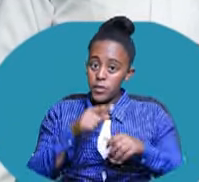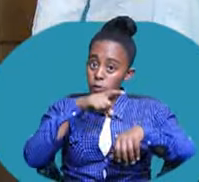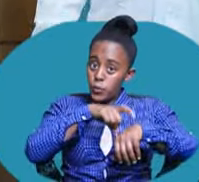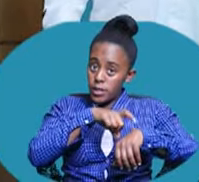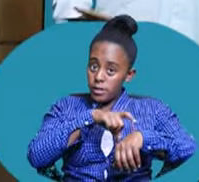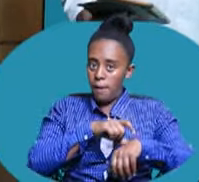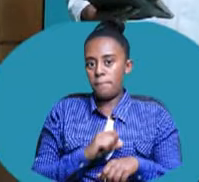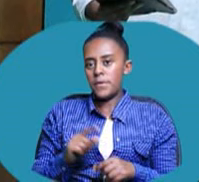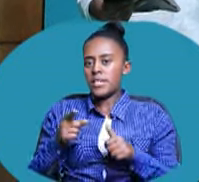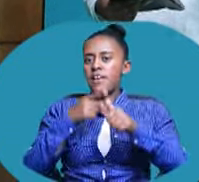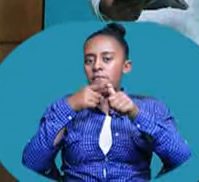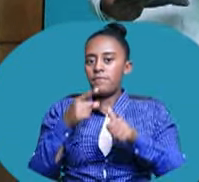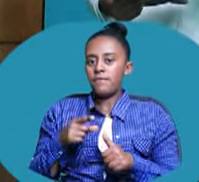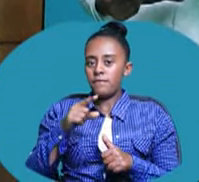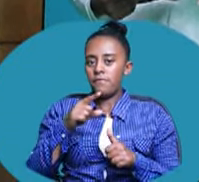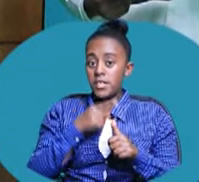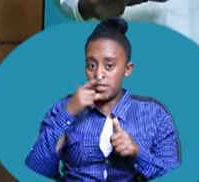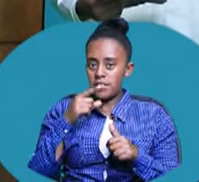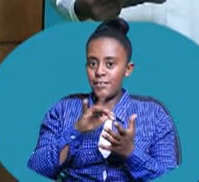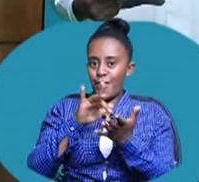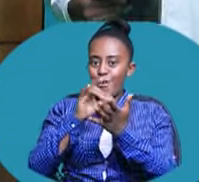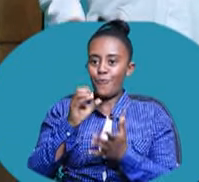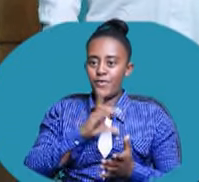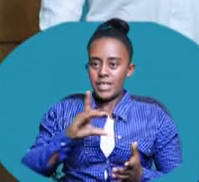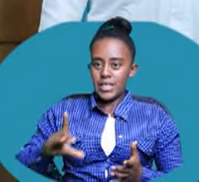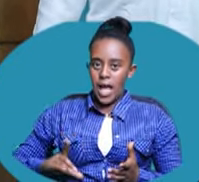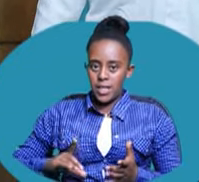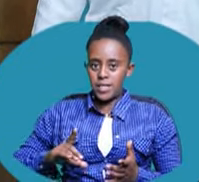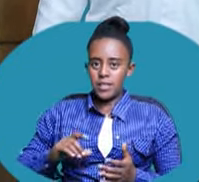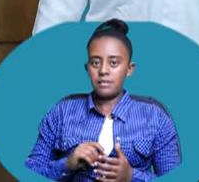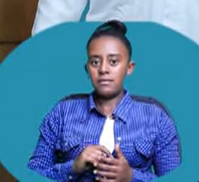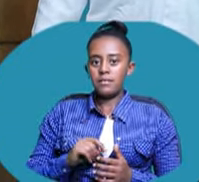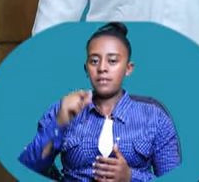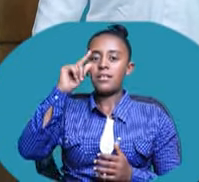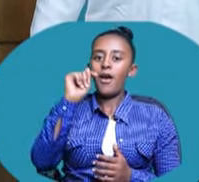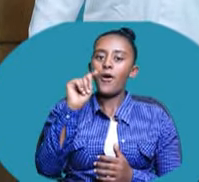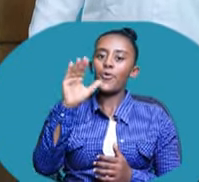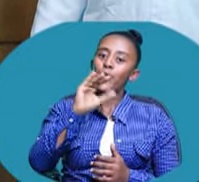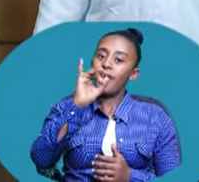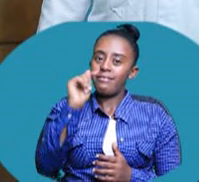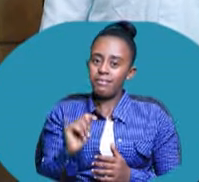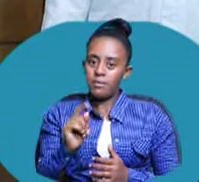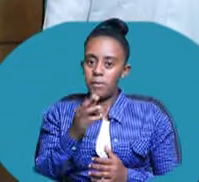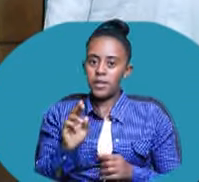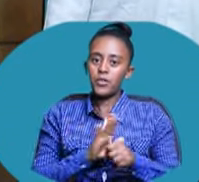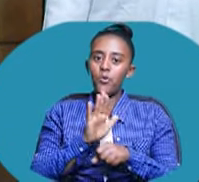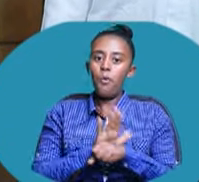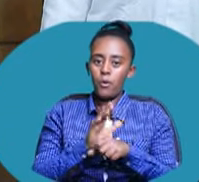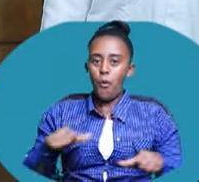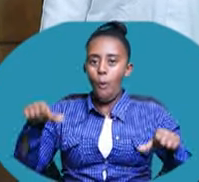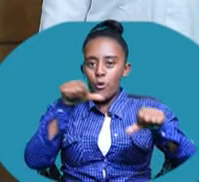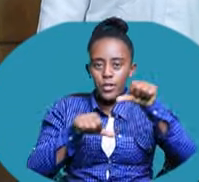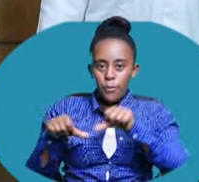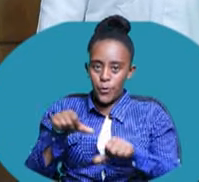During the time, the first center of the Christian Island Kingdom was Tagulat, but the Sham Plateau